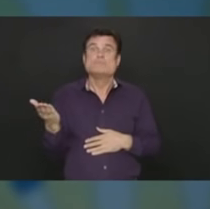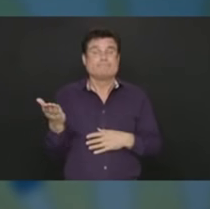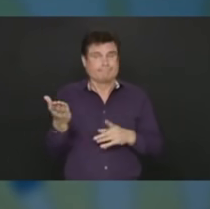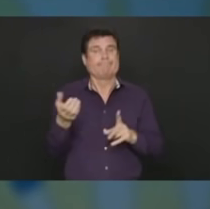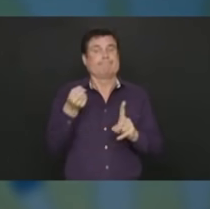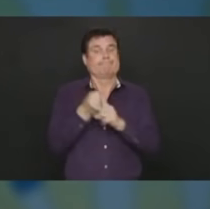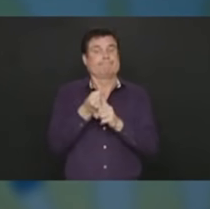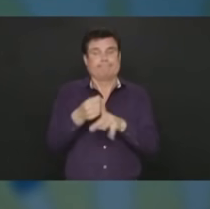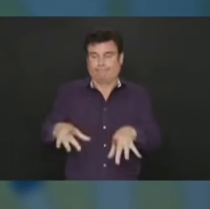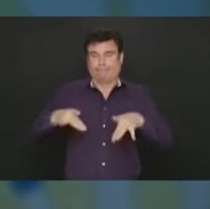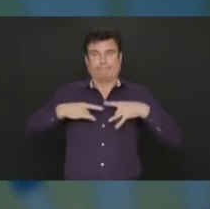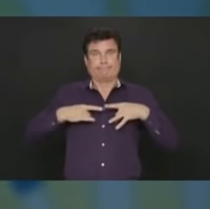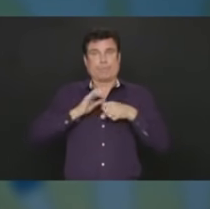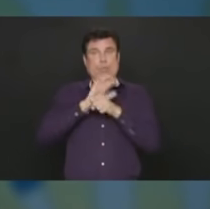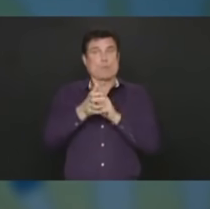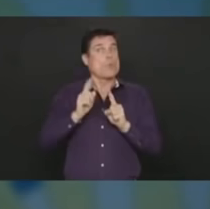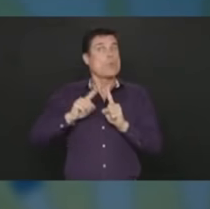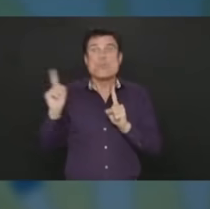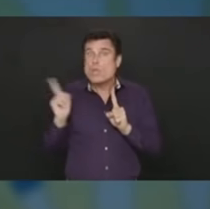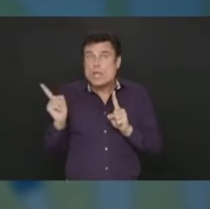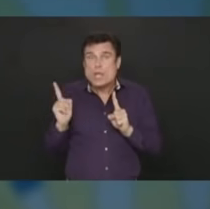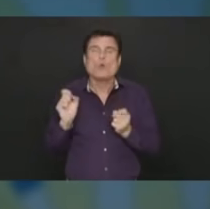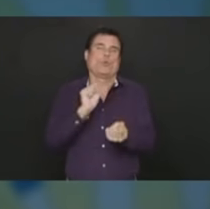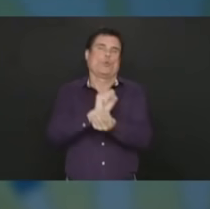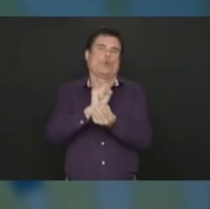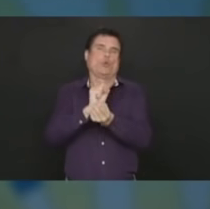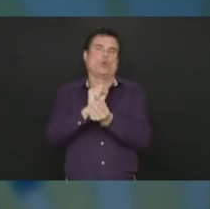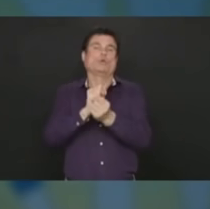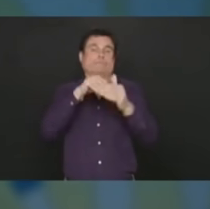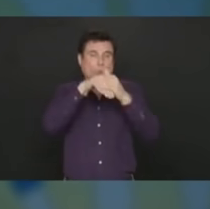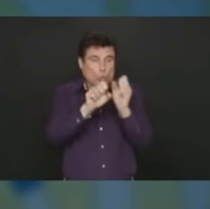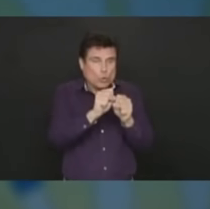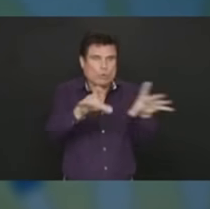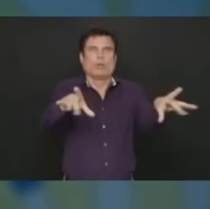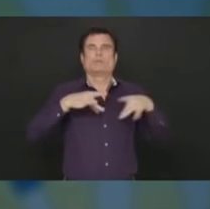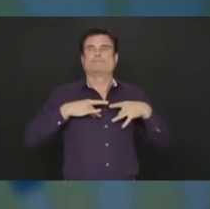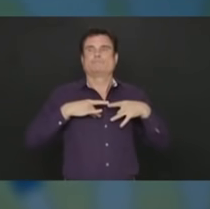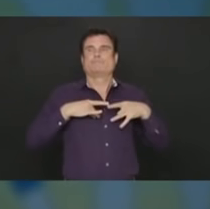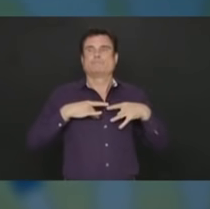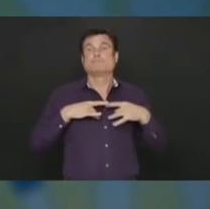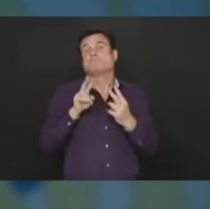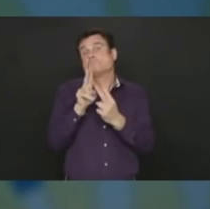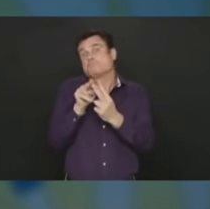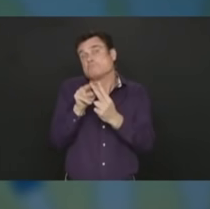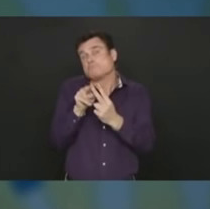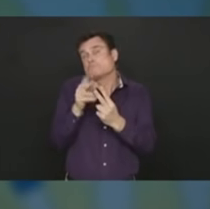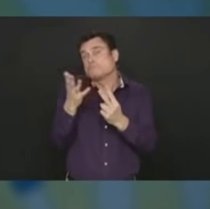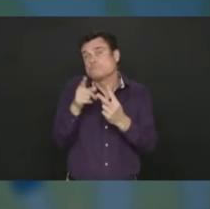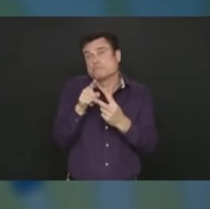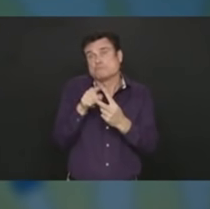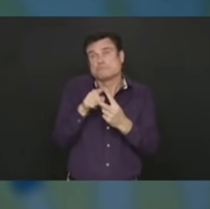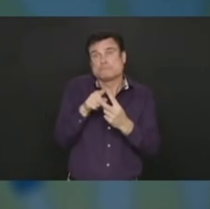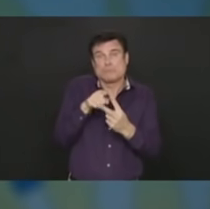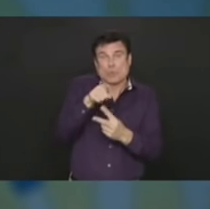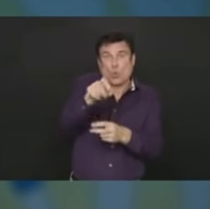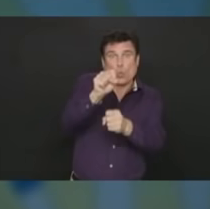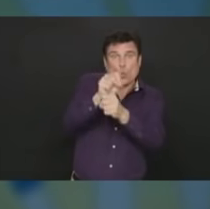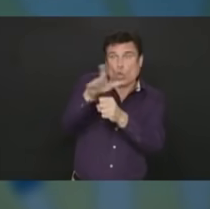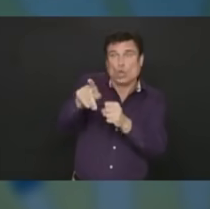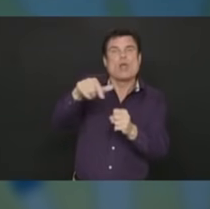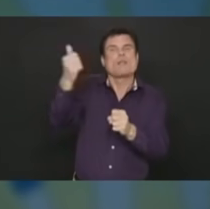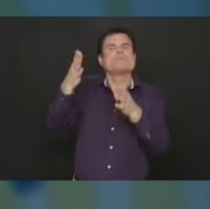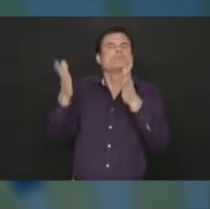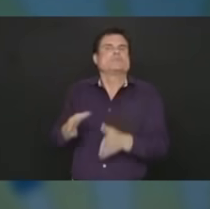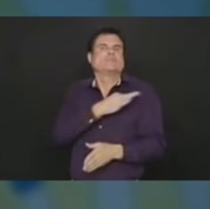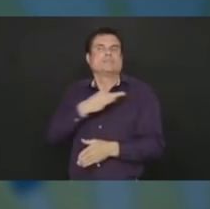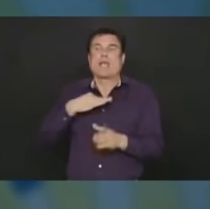with COVID-19. But it also includes people whose exposures may have been through travel themselves, through